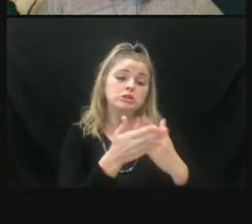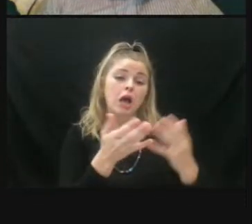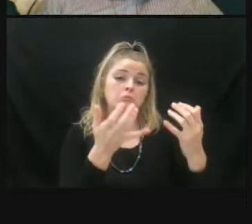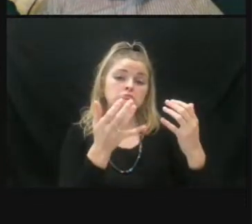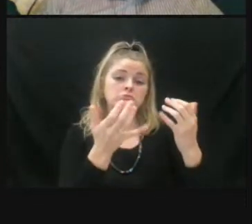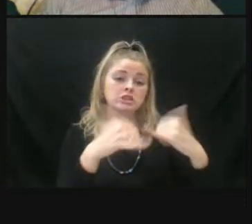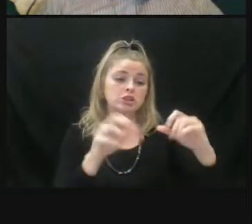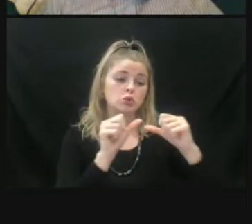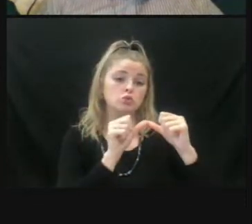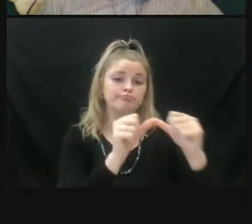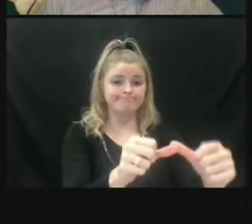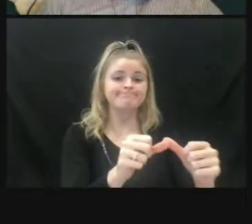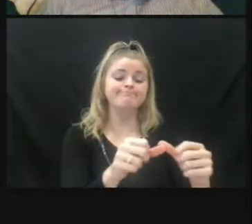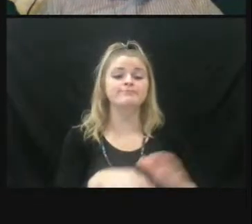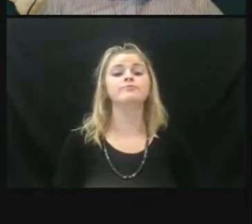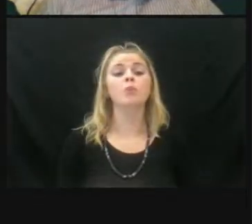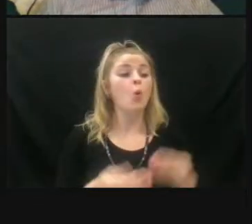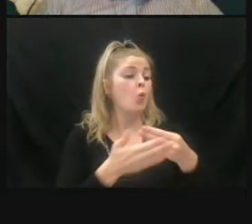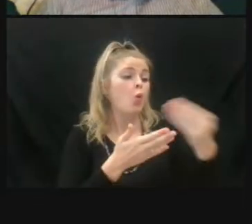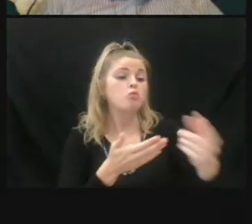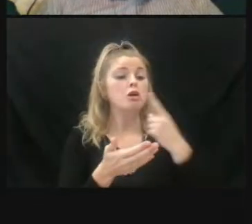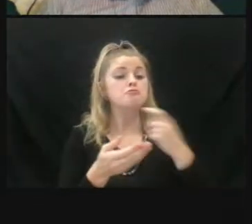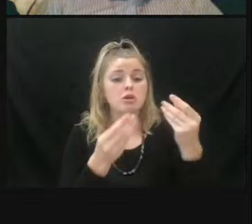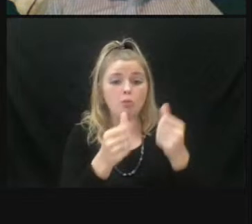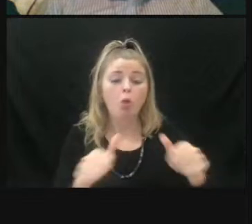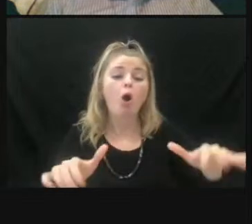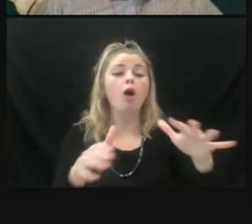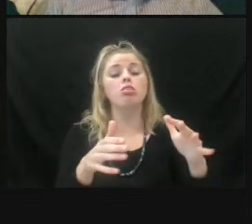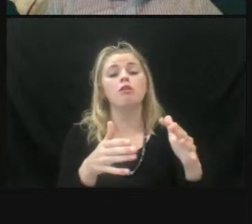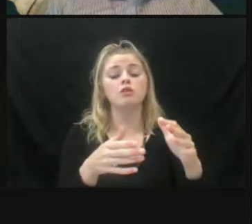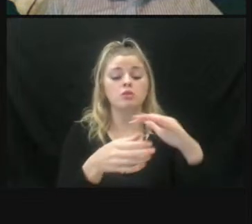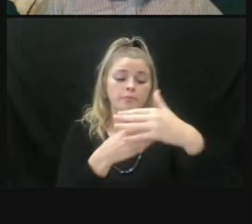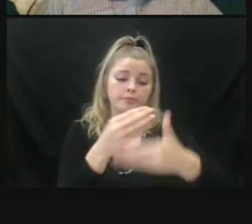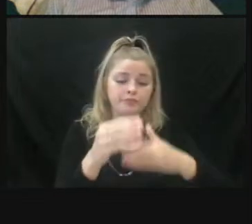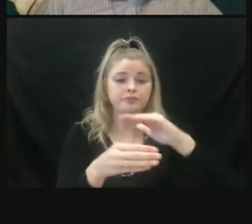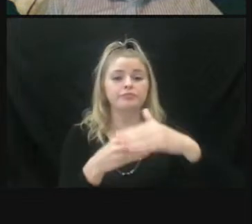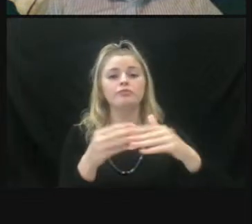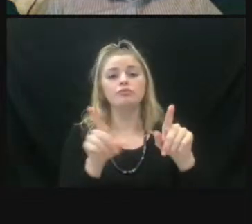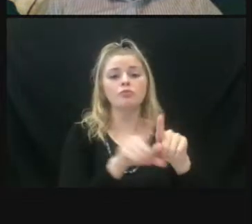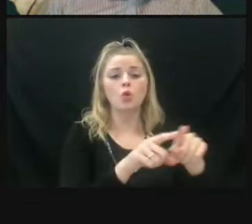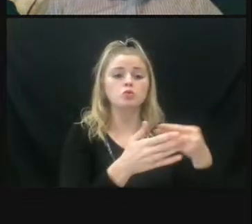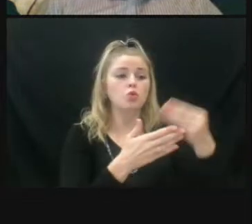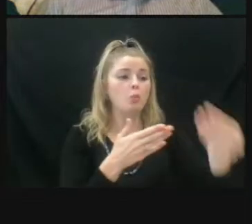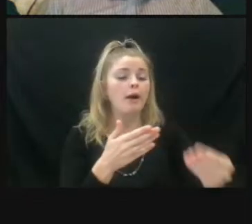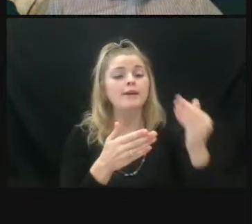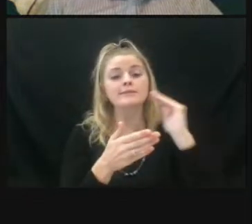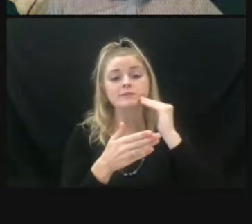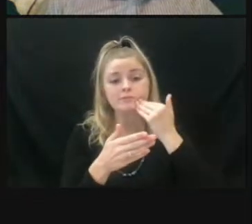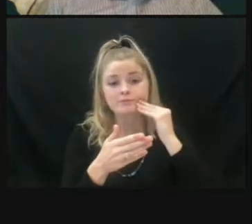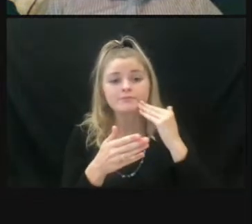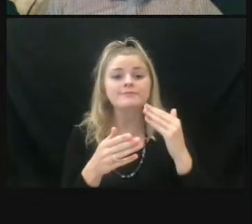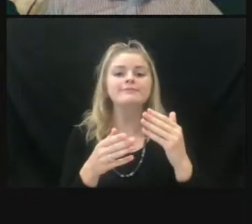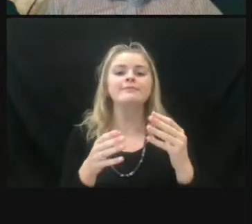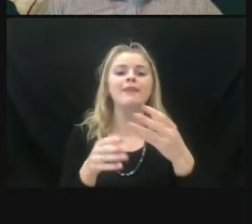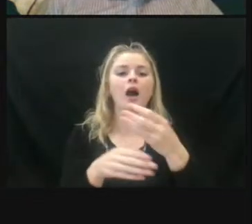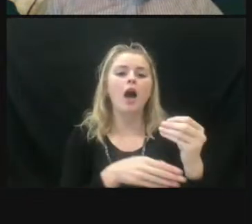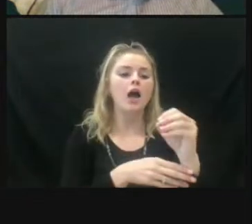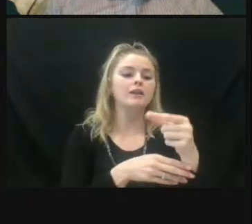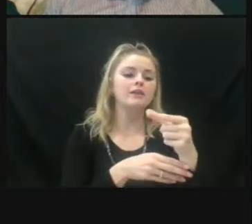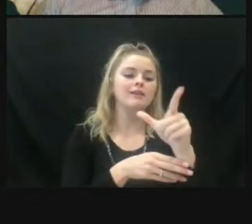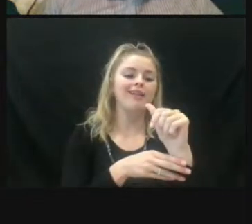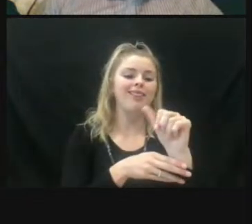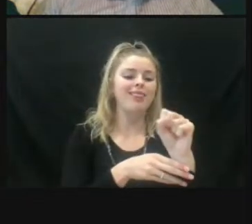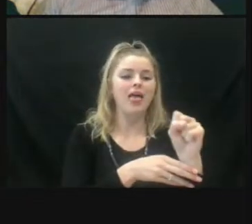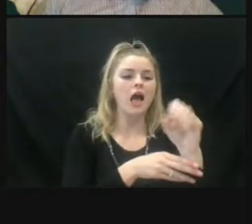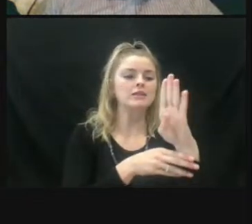so we did that. We bought the red cloth, we bought the tobacco, and we also purchased glass wampum beads that were used to make in the necklaces.